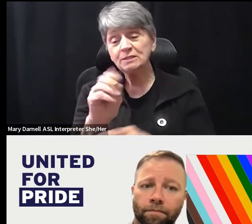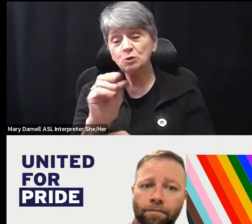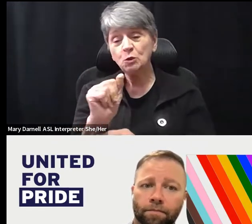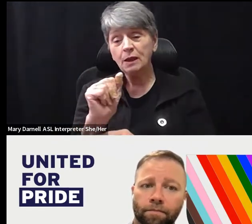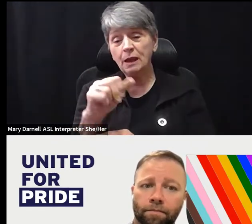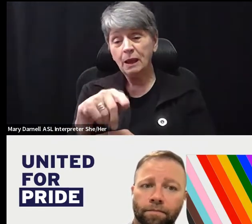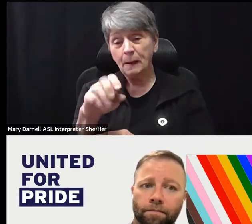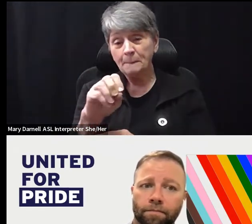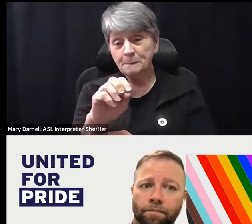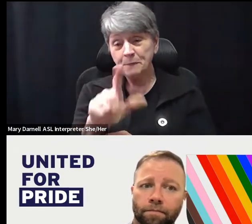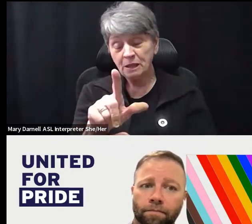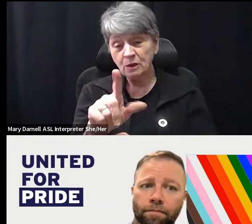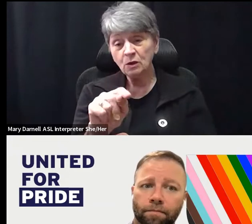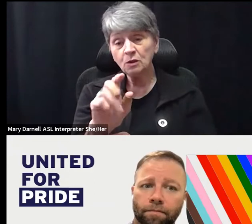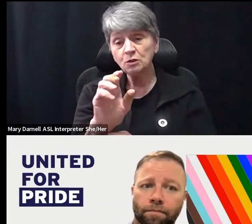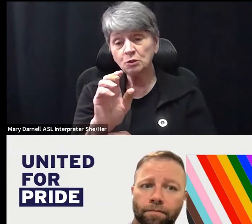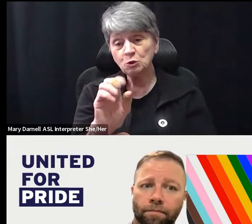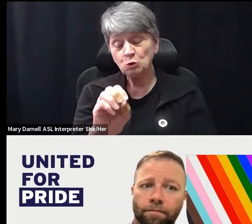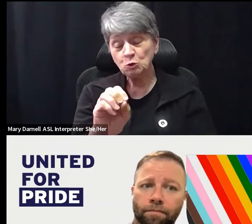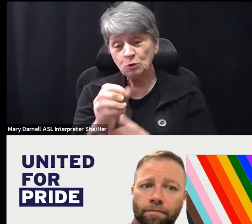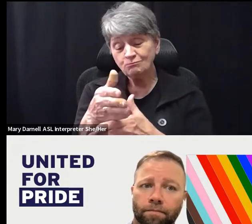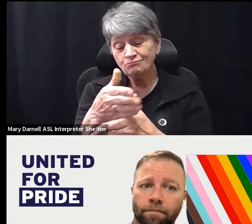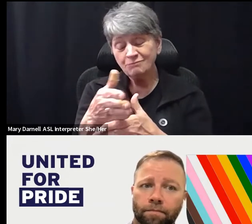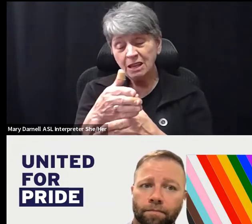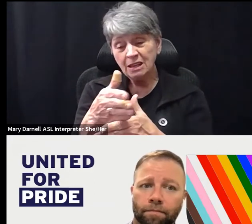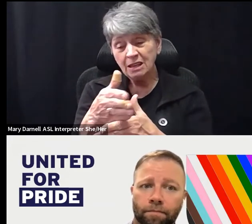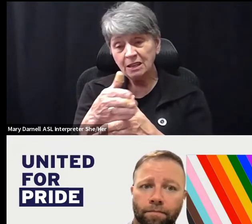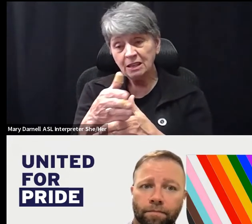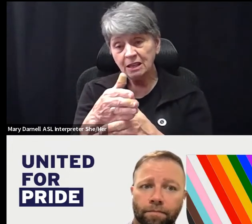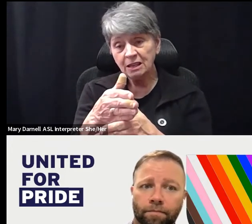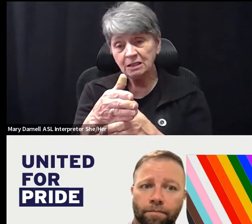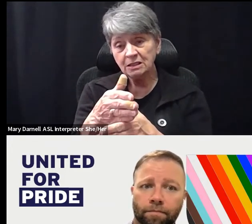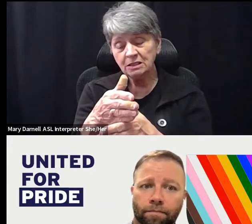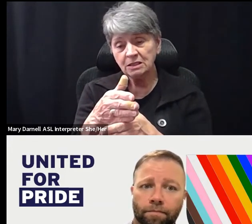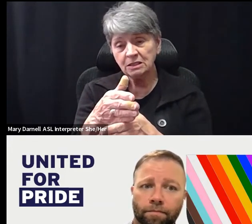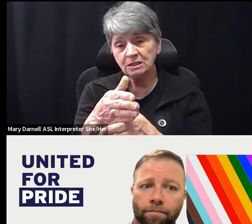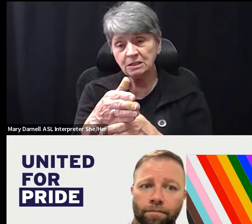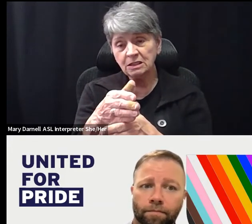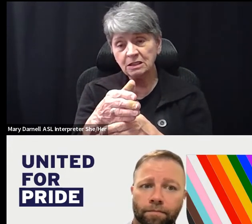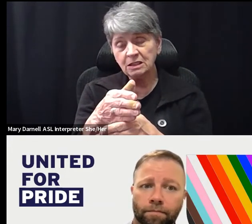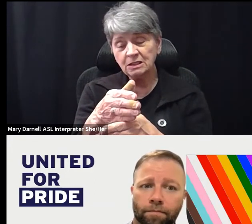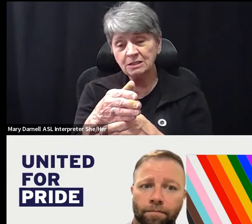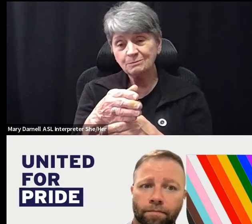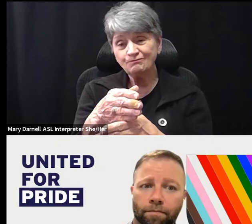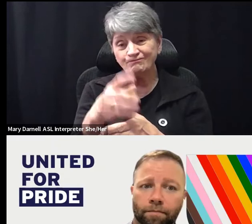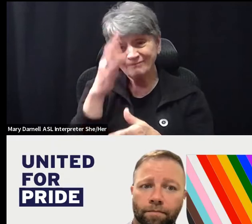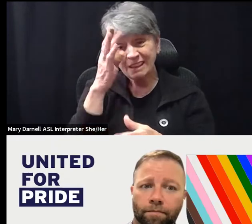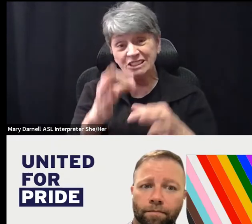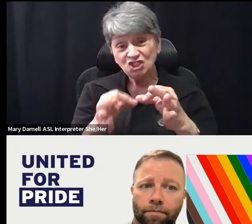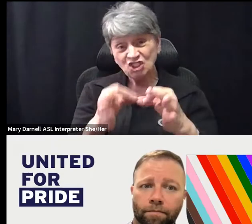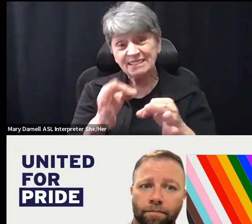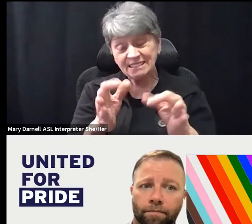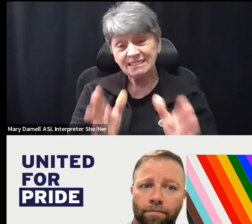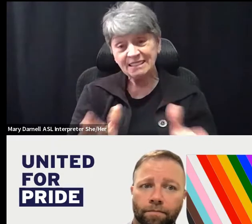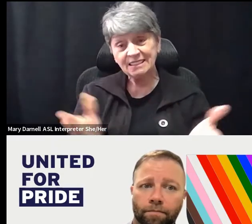to the median justices, which, as the court has moved rightward, the median justices have